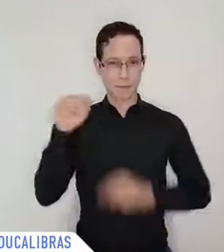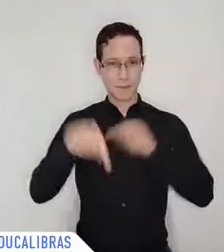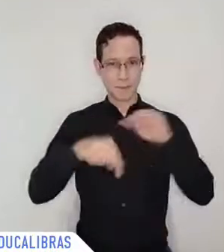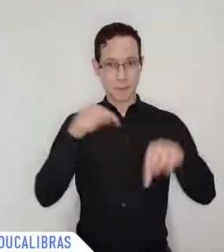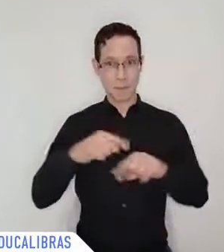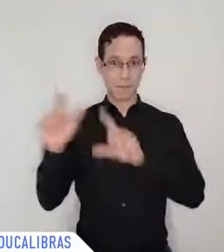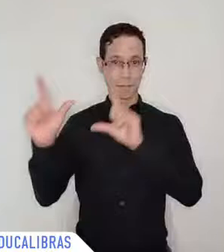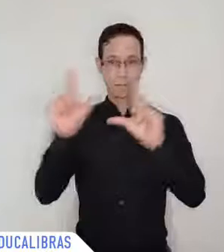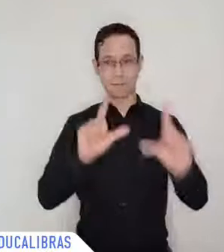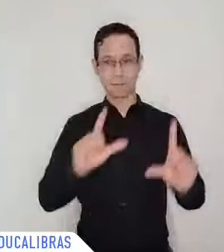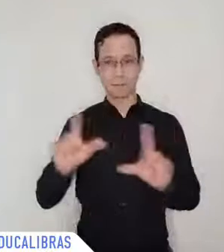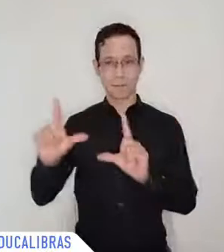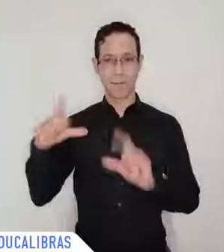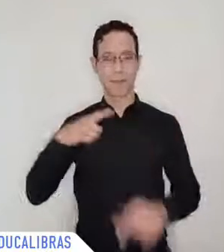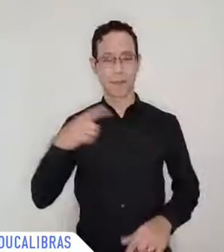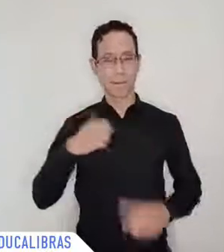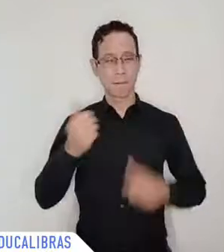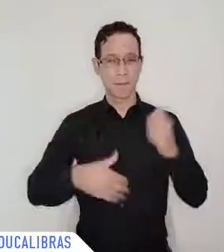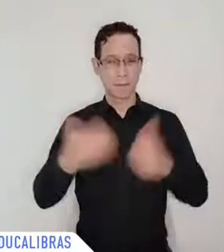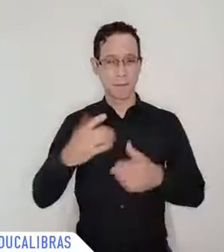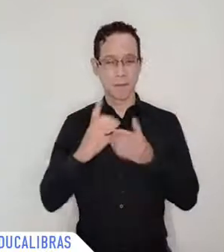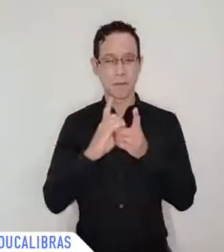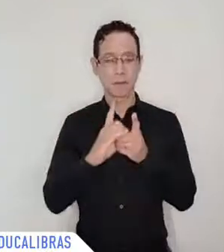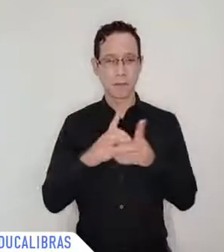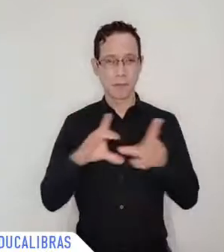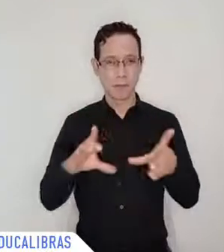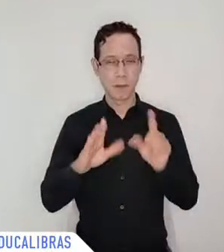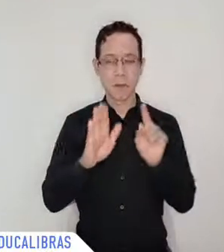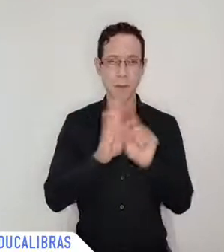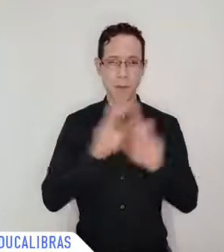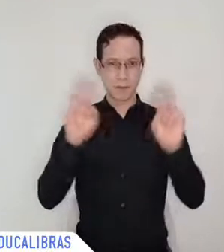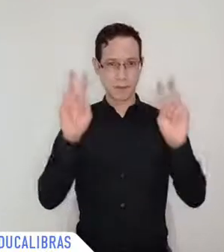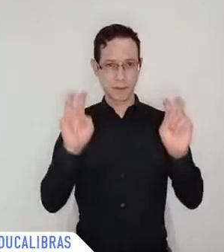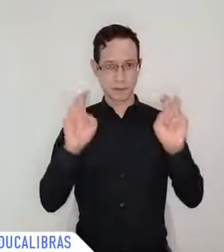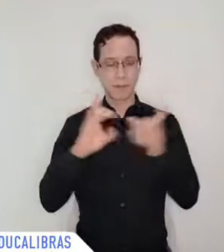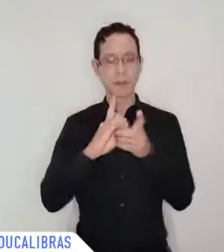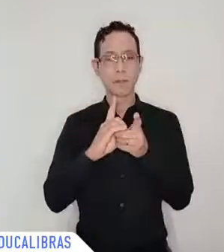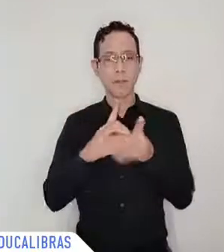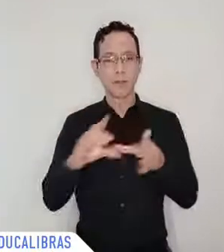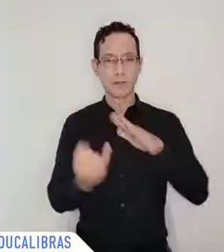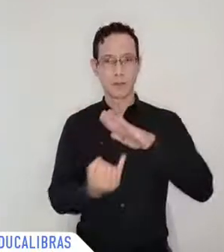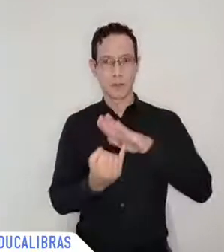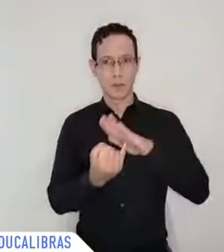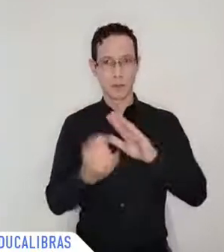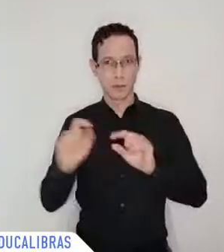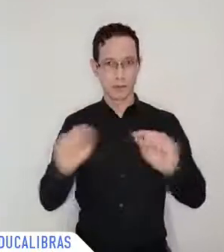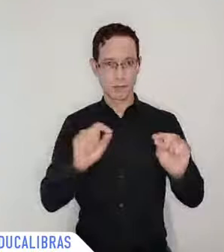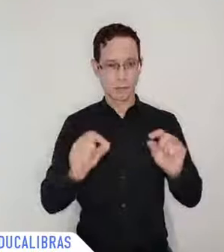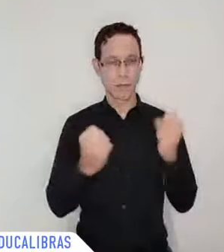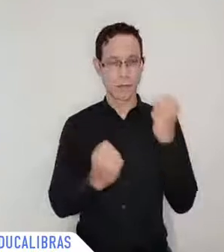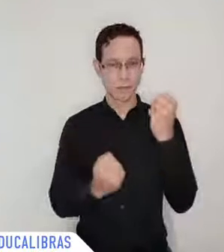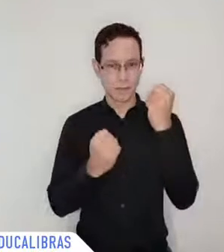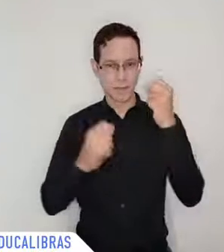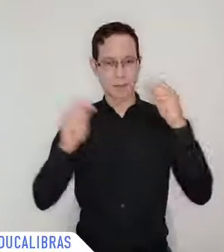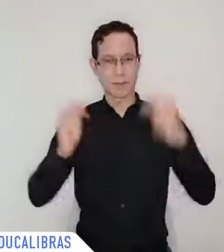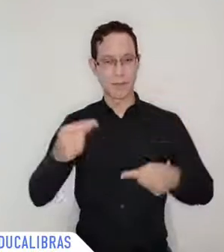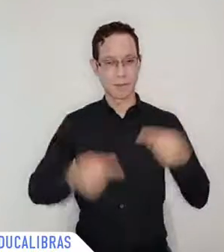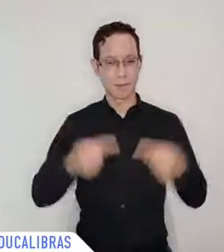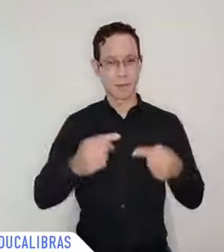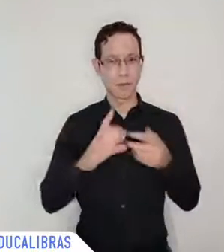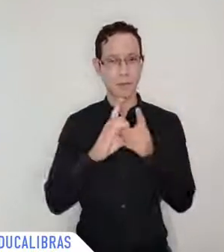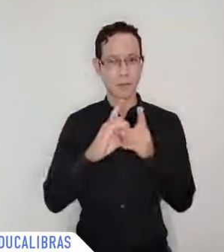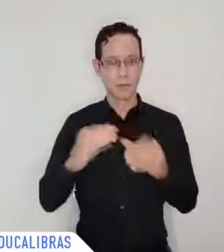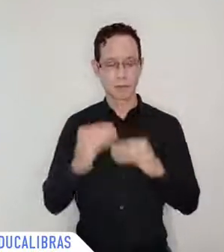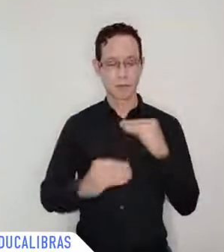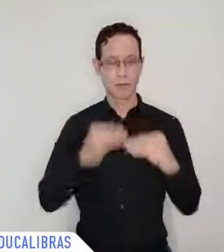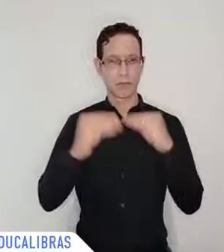Le Brésil. On behalf of the organizing team, I would like to thank everyone for attending our panel, Reestablishing the Economy and Fighting